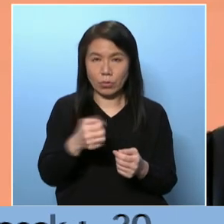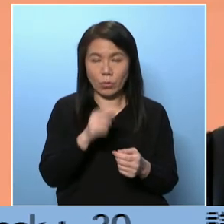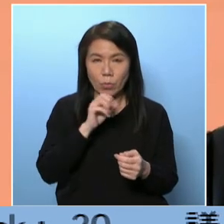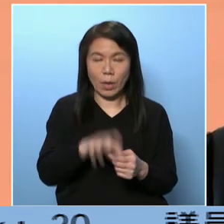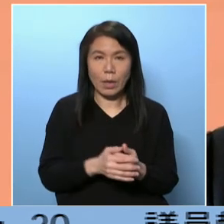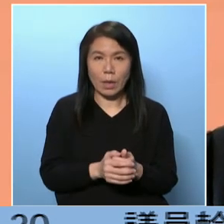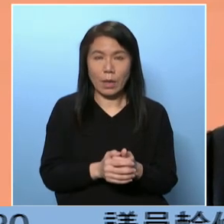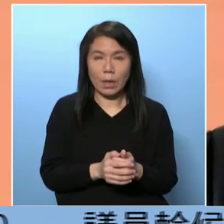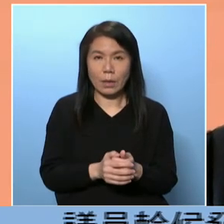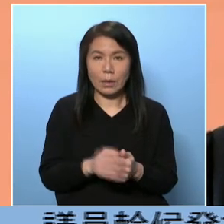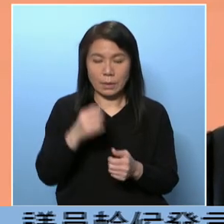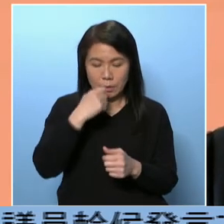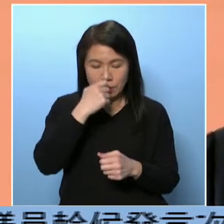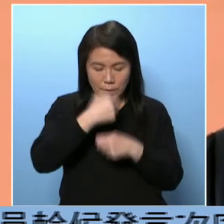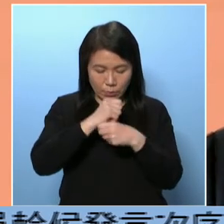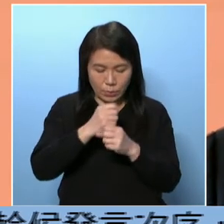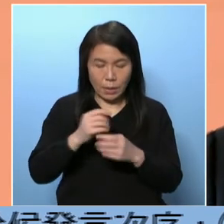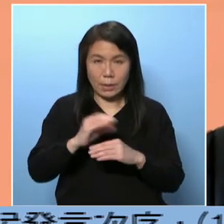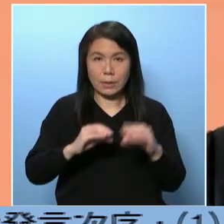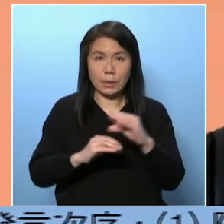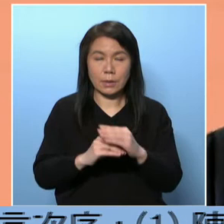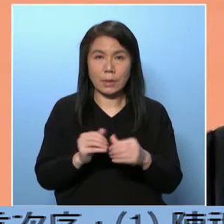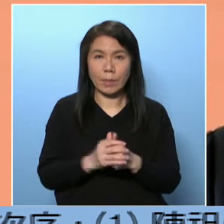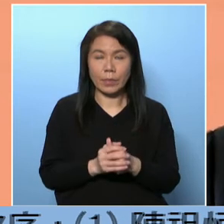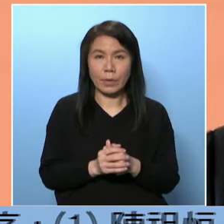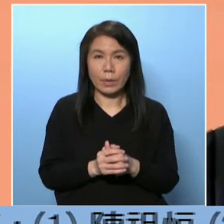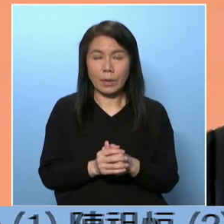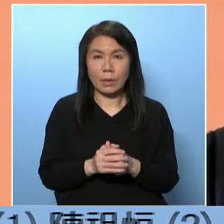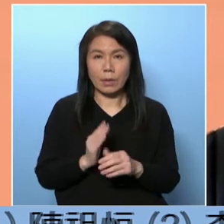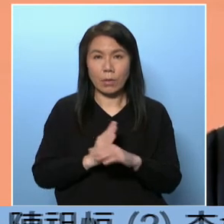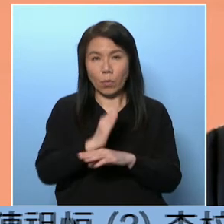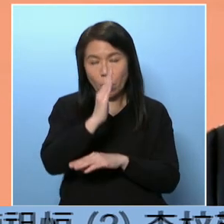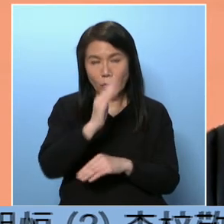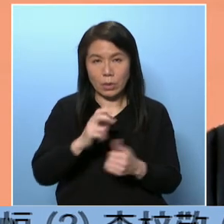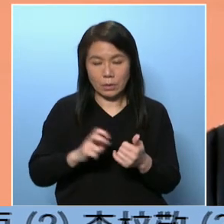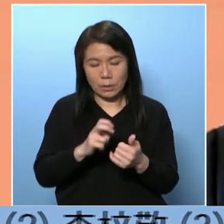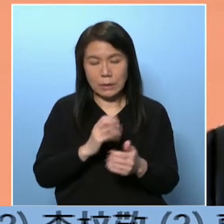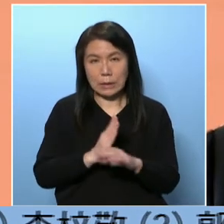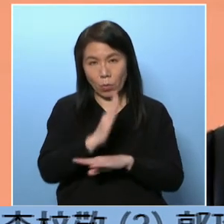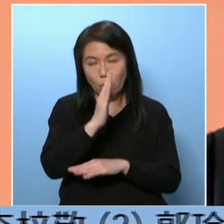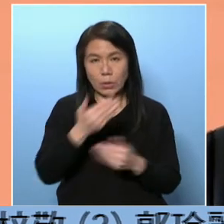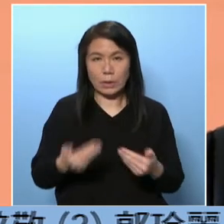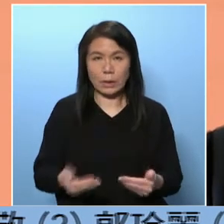The Chief Secretary for Administration also talked about testing,